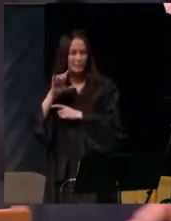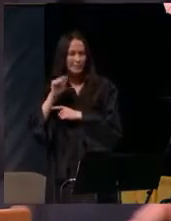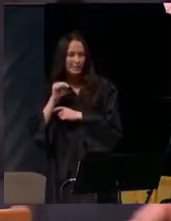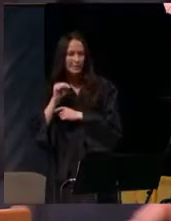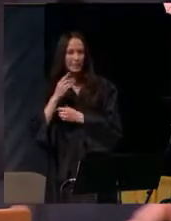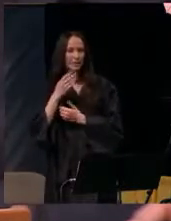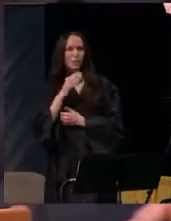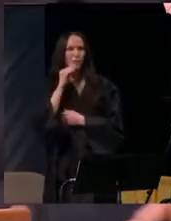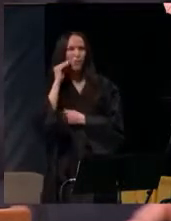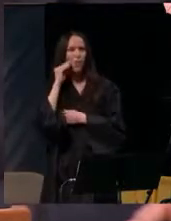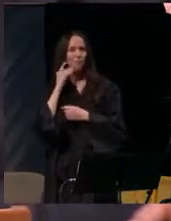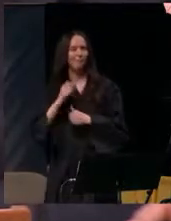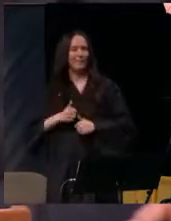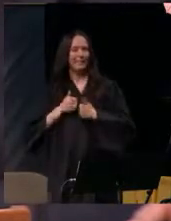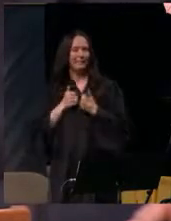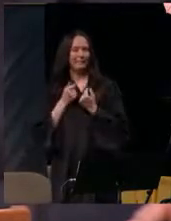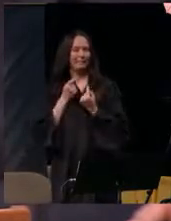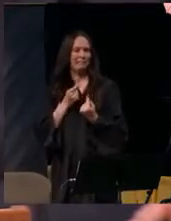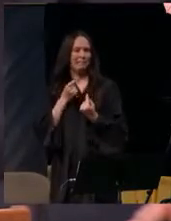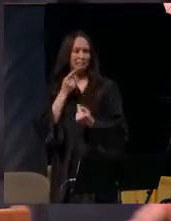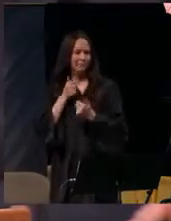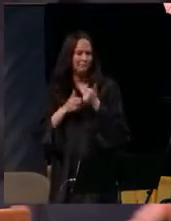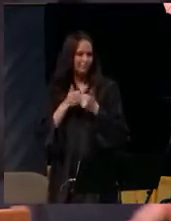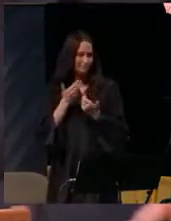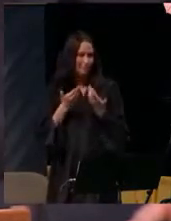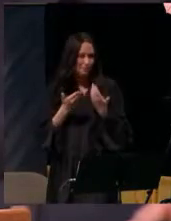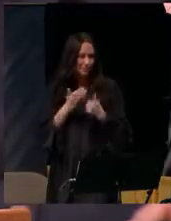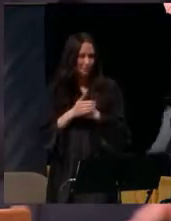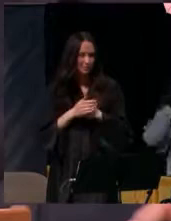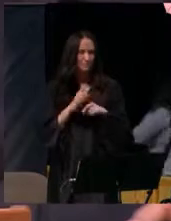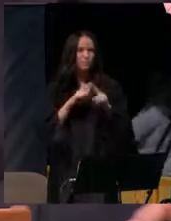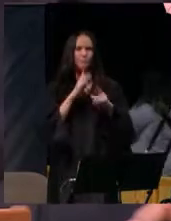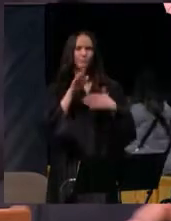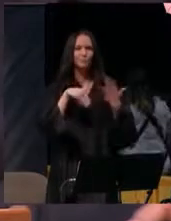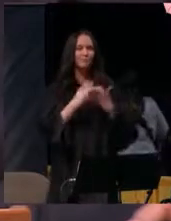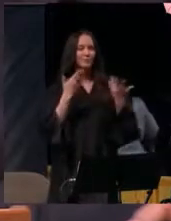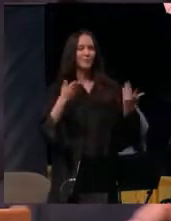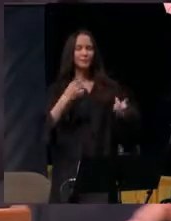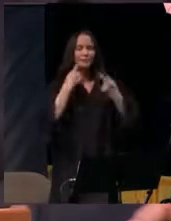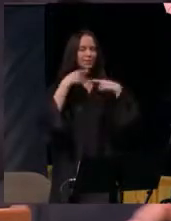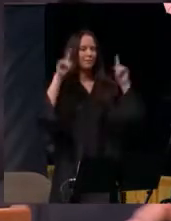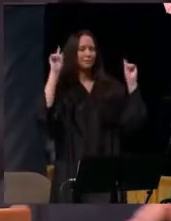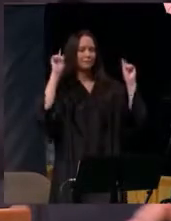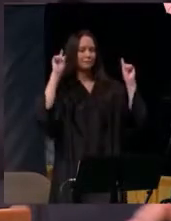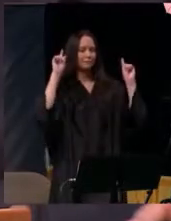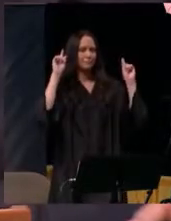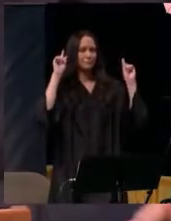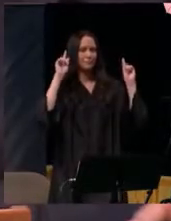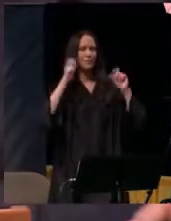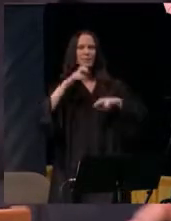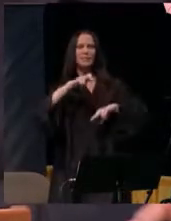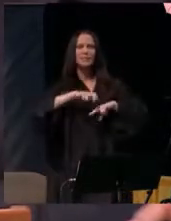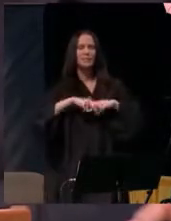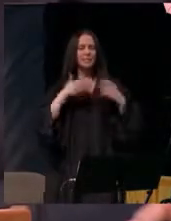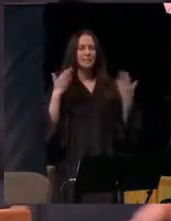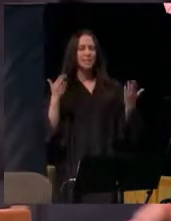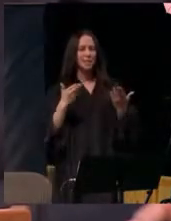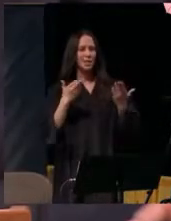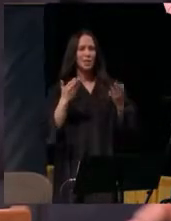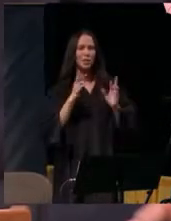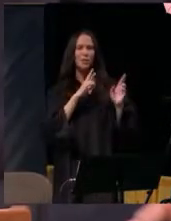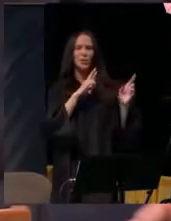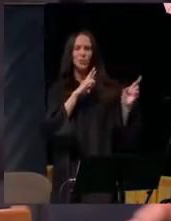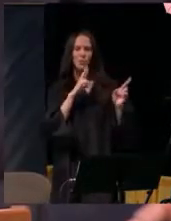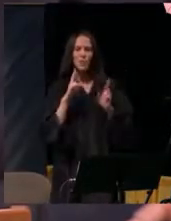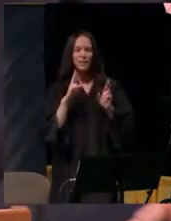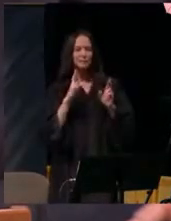difficult home, or confronted those inner battles, we made it. So as we sit here today, ready to return our imaginary